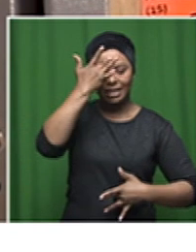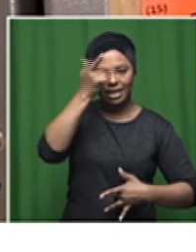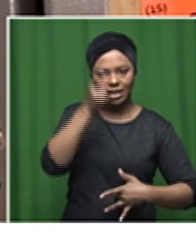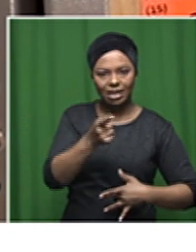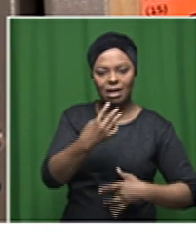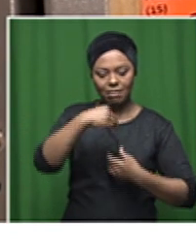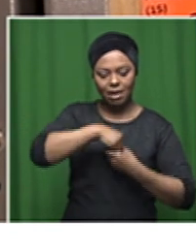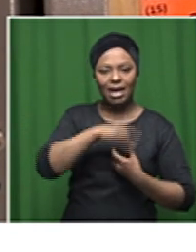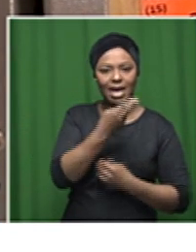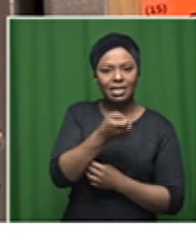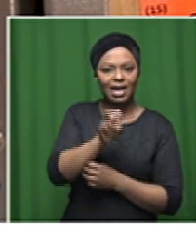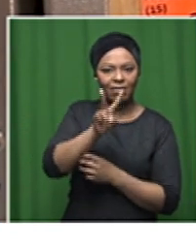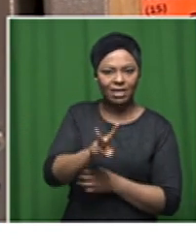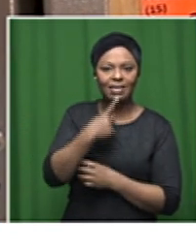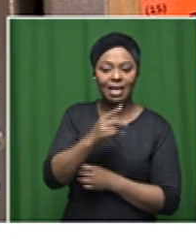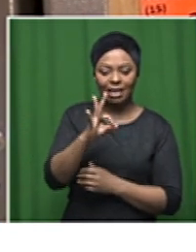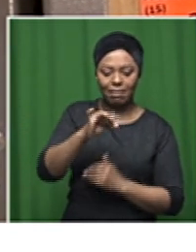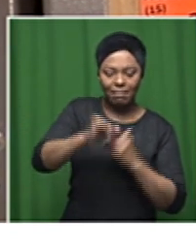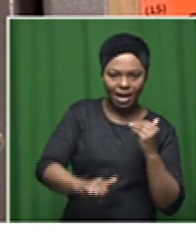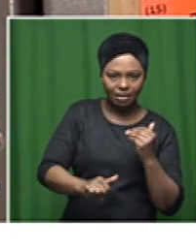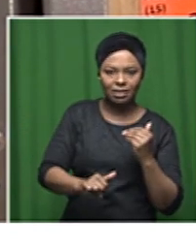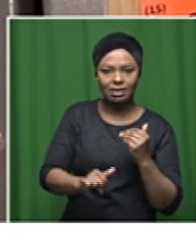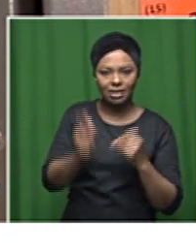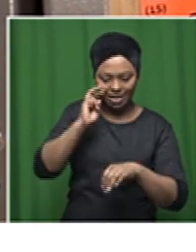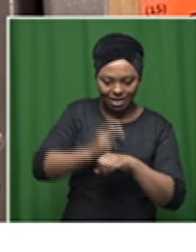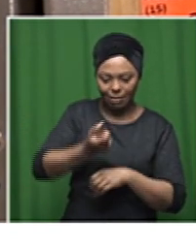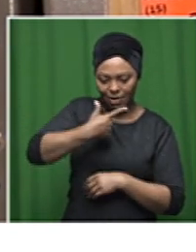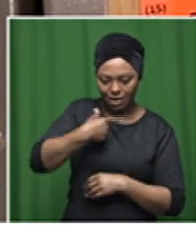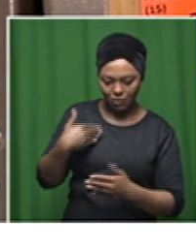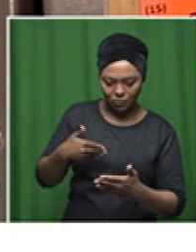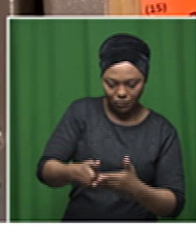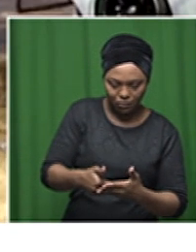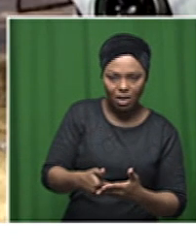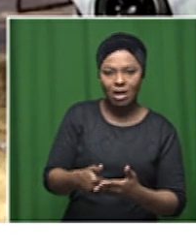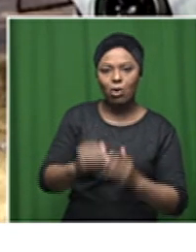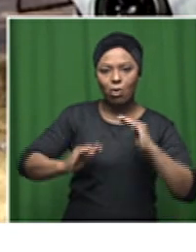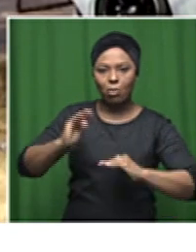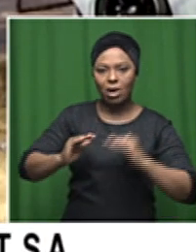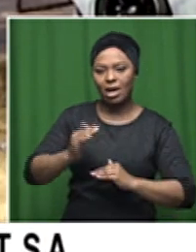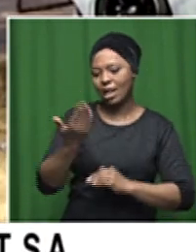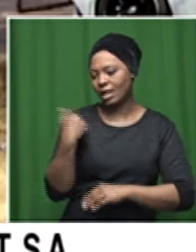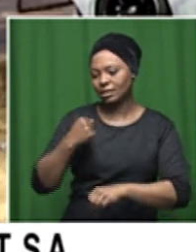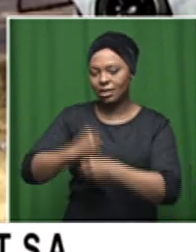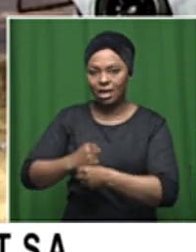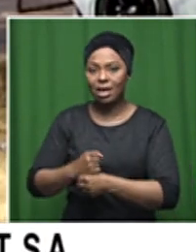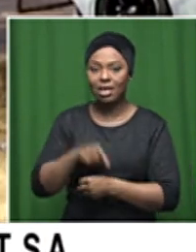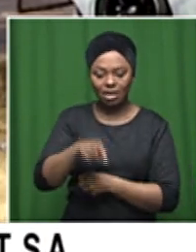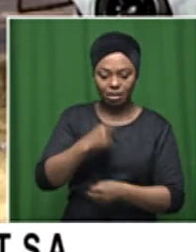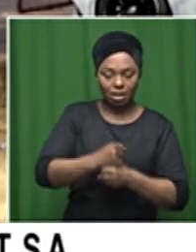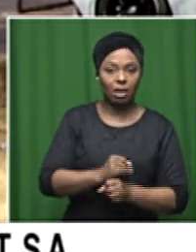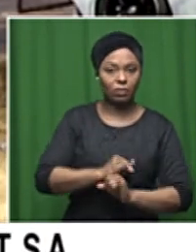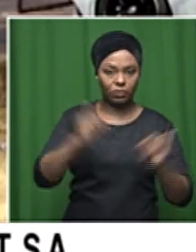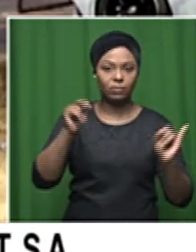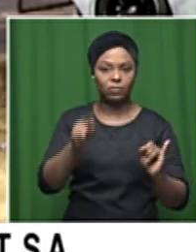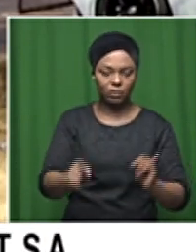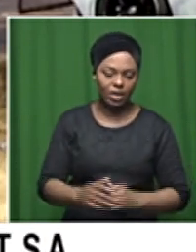reporting a 3-month ART refill, compared to 25% in the same reporting period last year. The report by Richidze